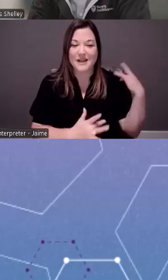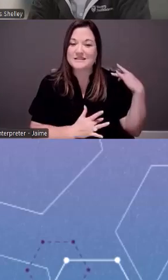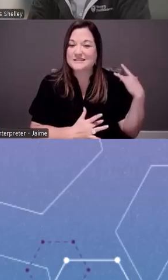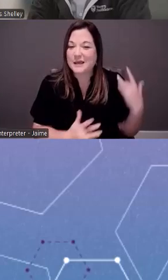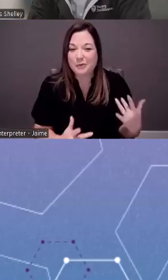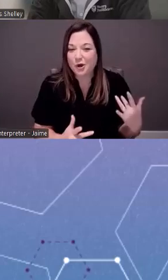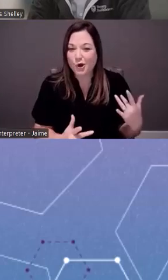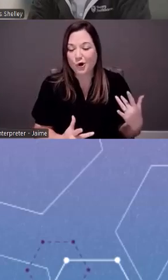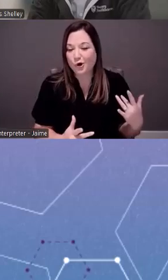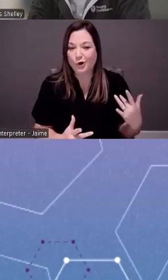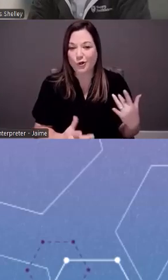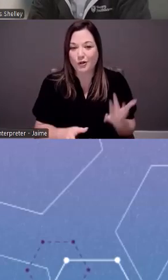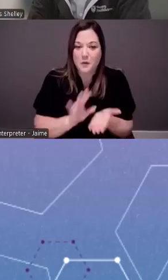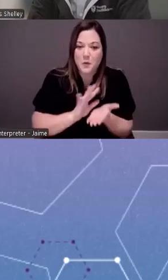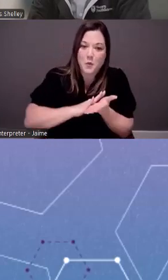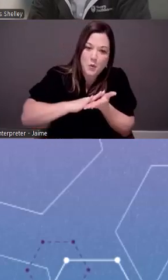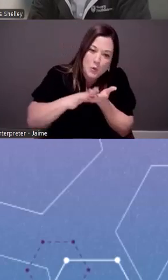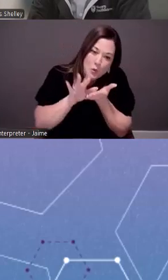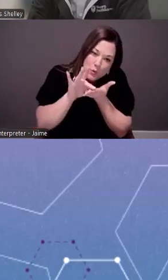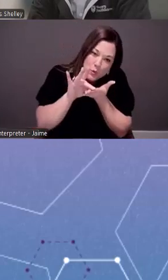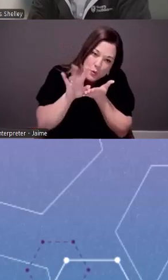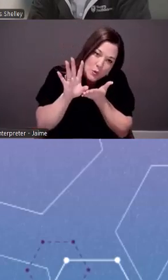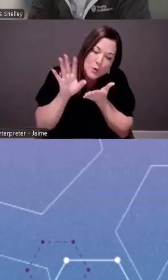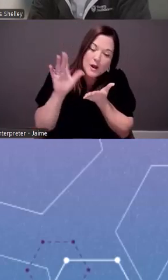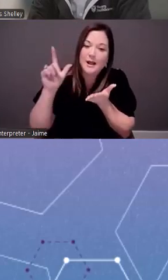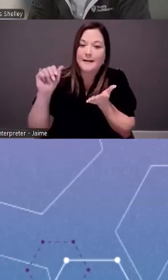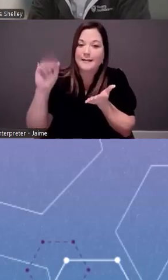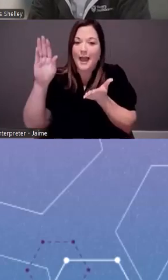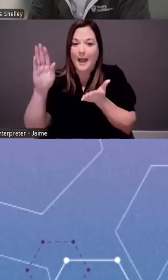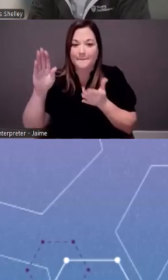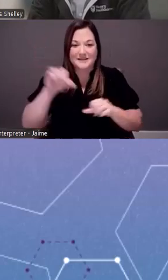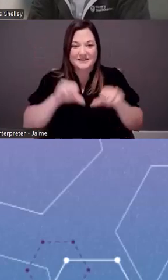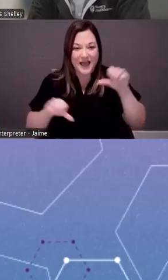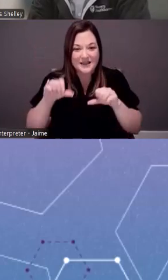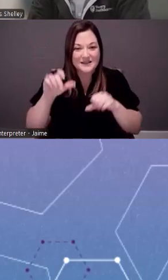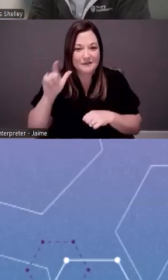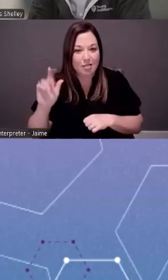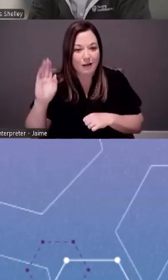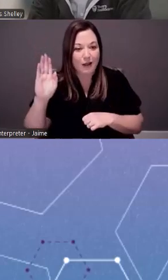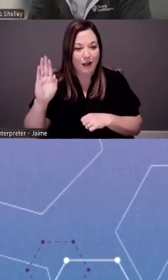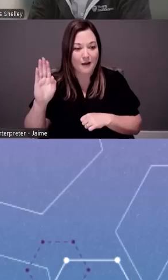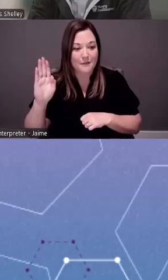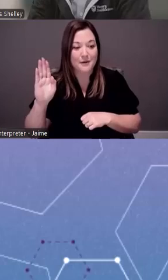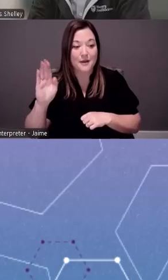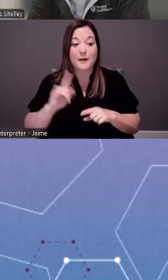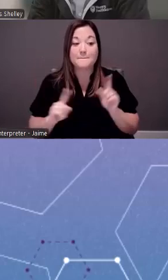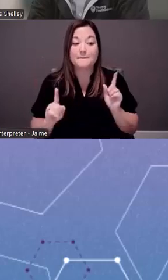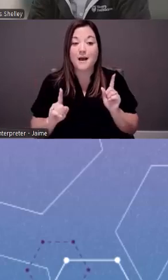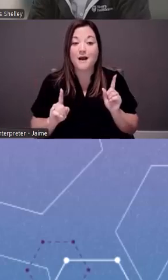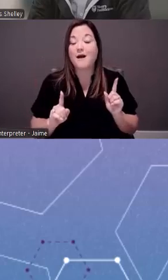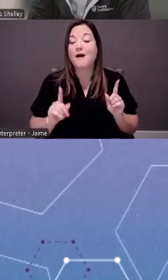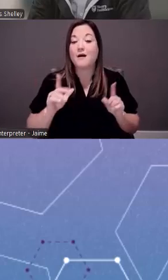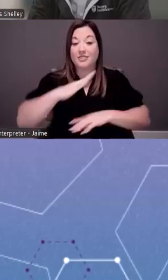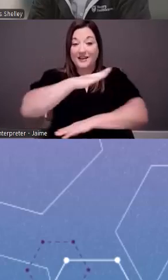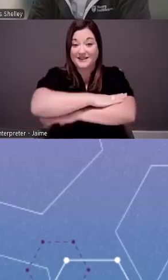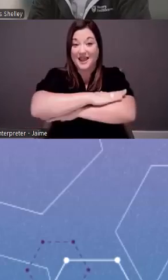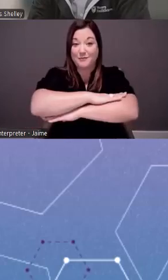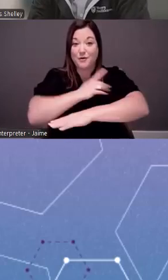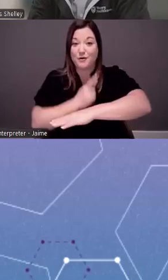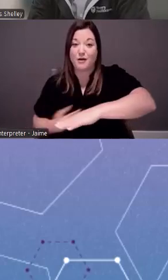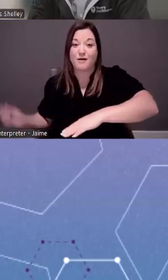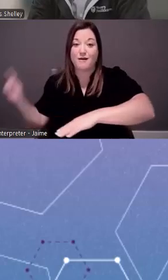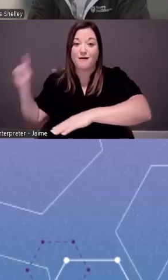stereotypical sterile lab environment. And there's a woman scientist standing on the table with a